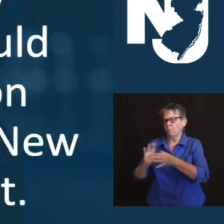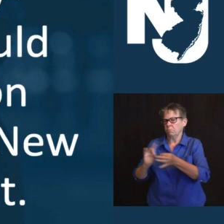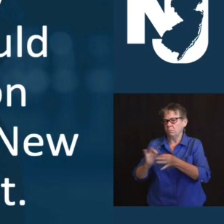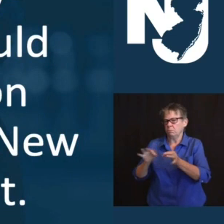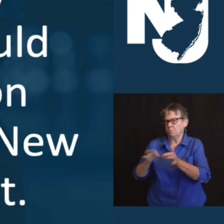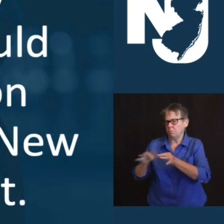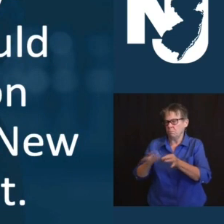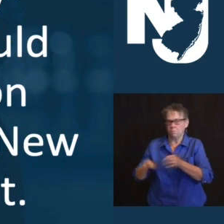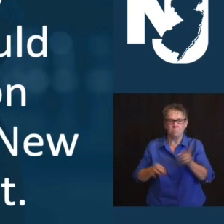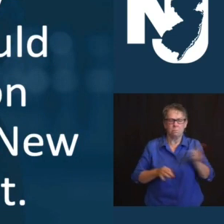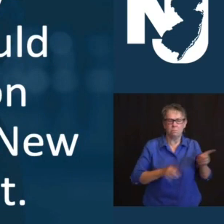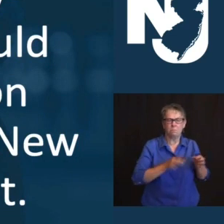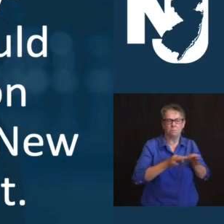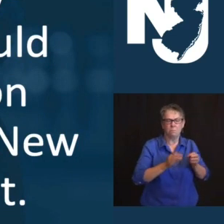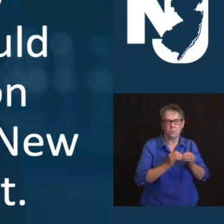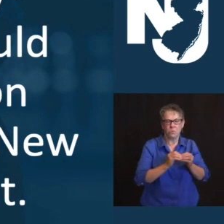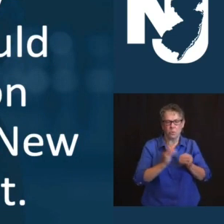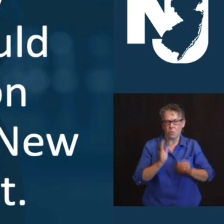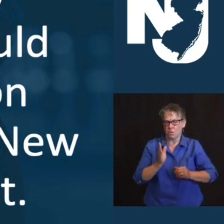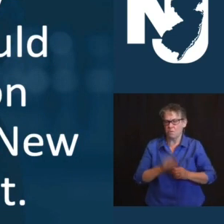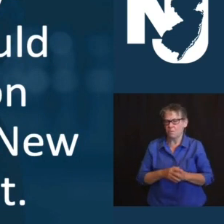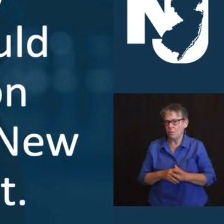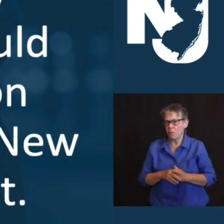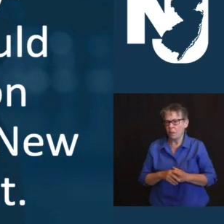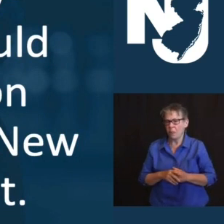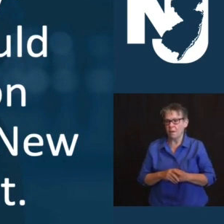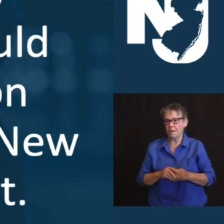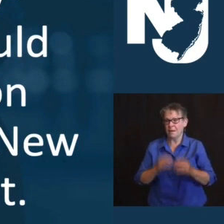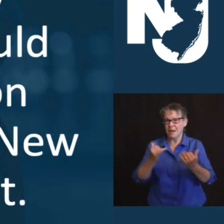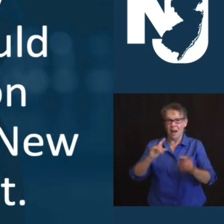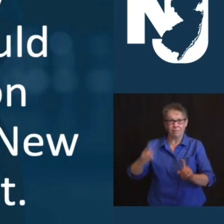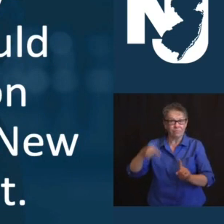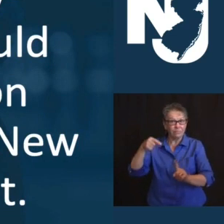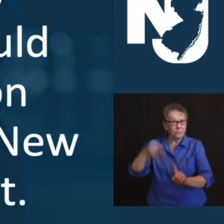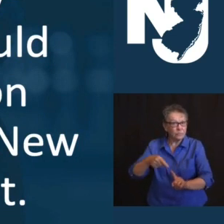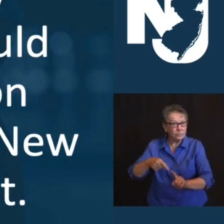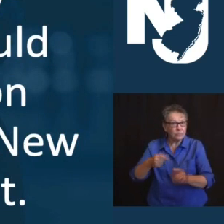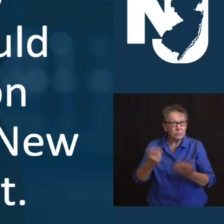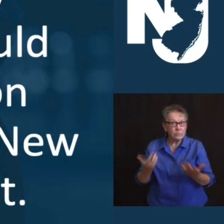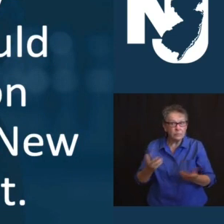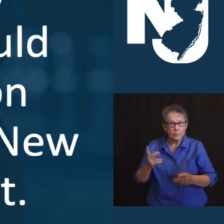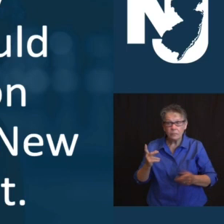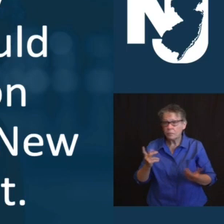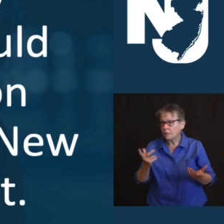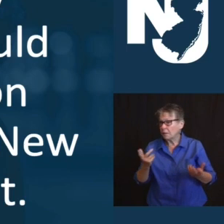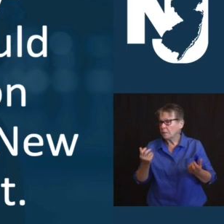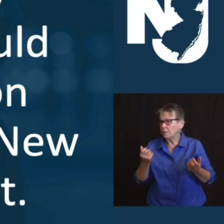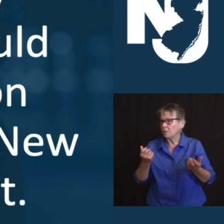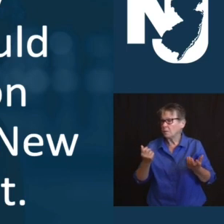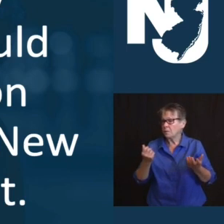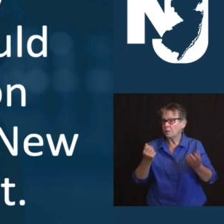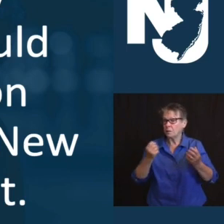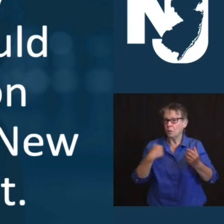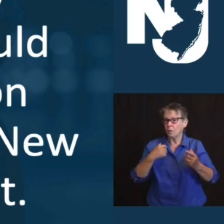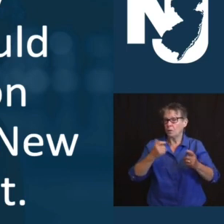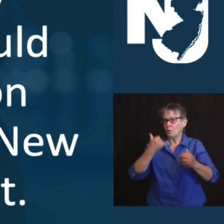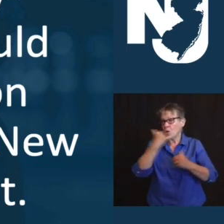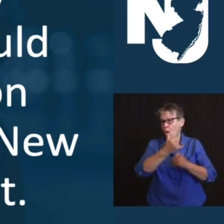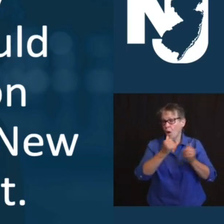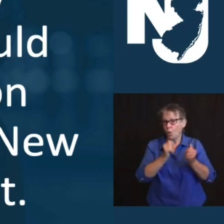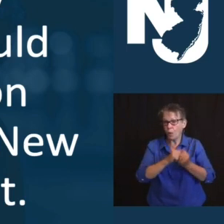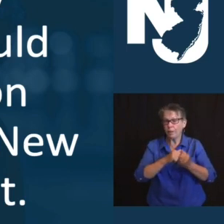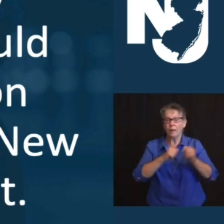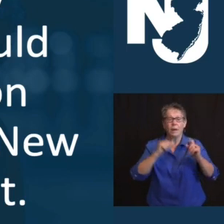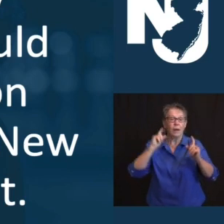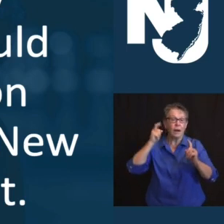press call with Governor Andrew Cuomo of New York and Governor Ned Lamont of Connecticut, Working together in so many areas, we